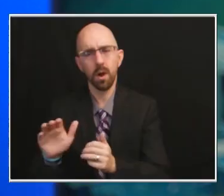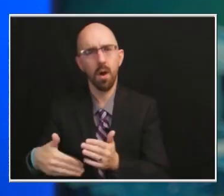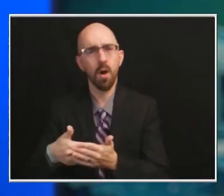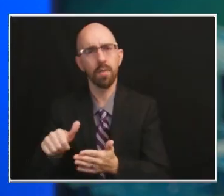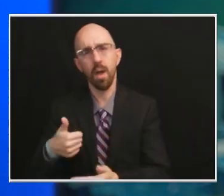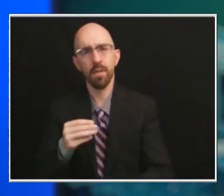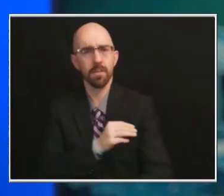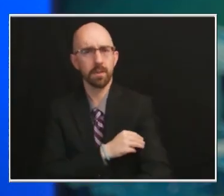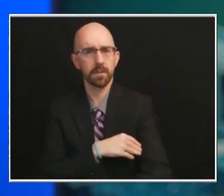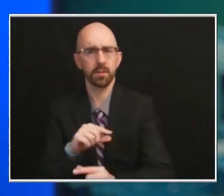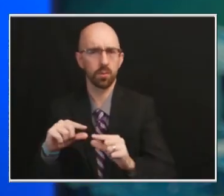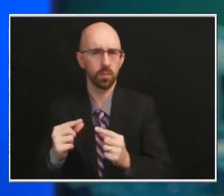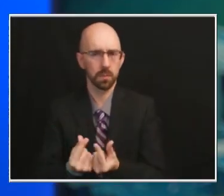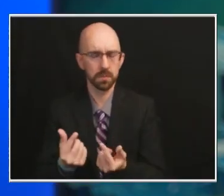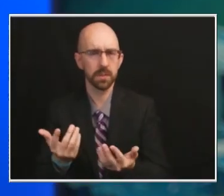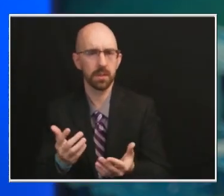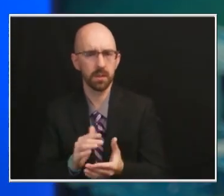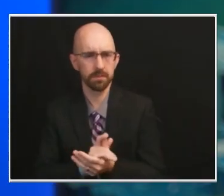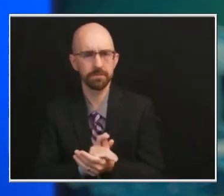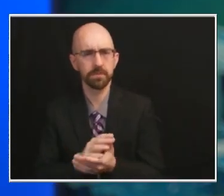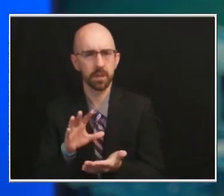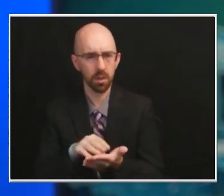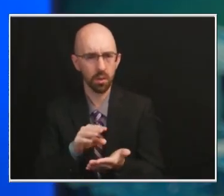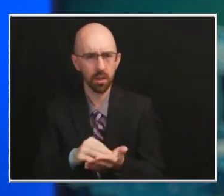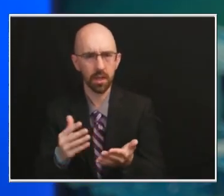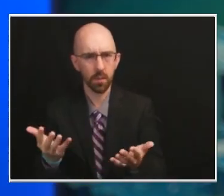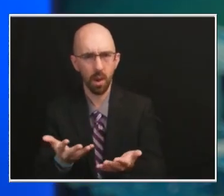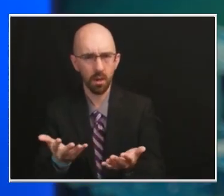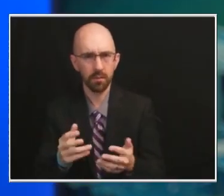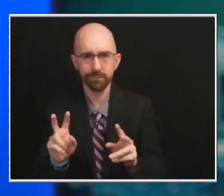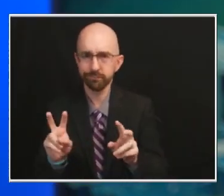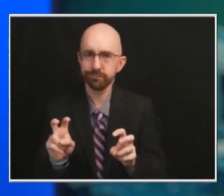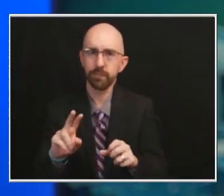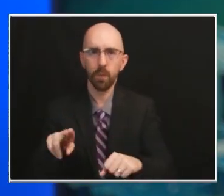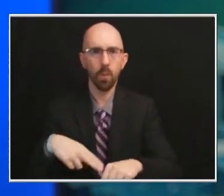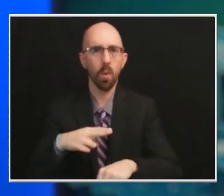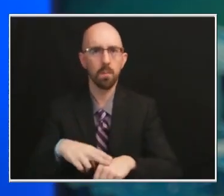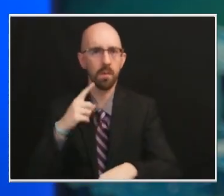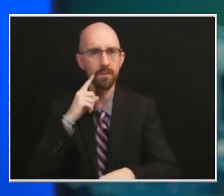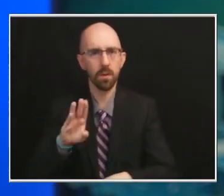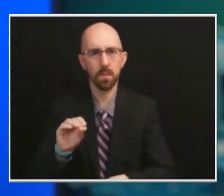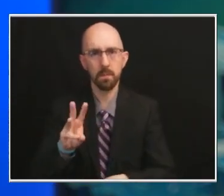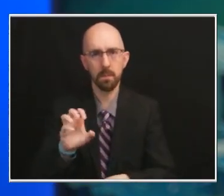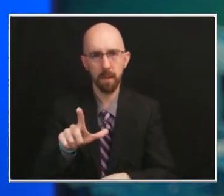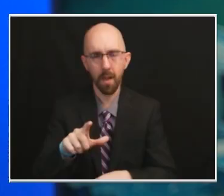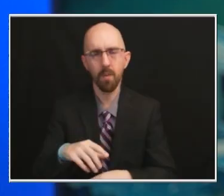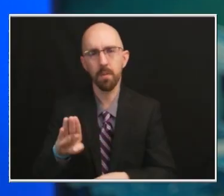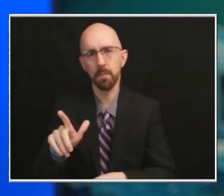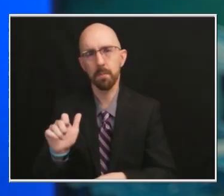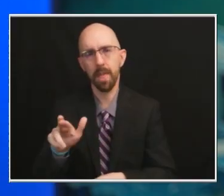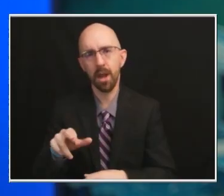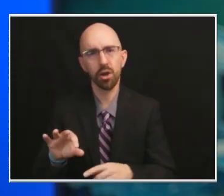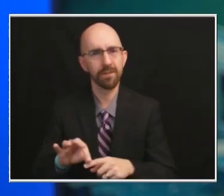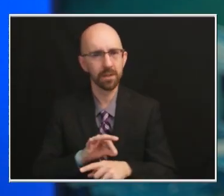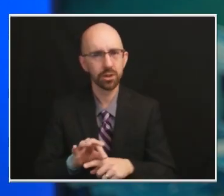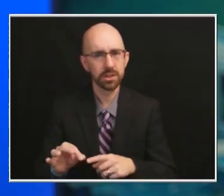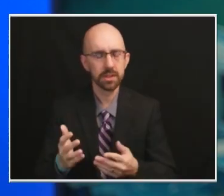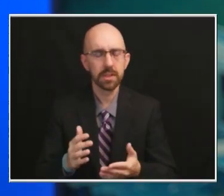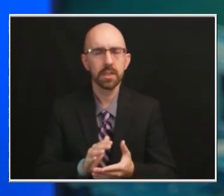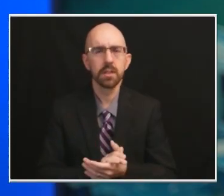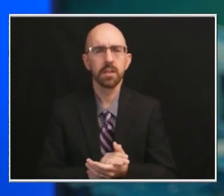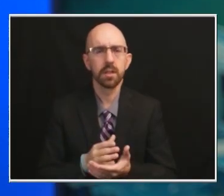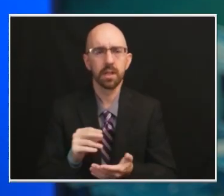groups, learning what is quote unquote normal for bowel and bladder function. And even